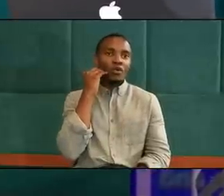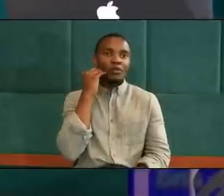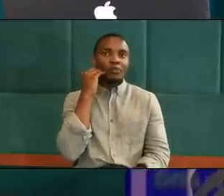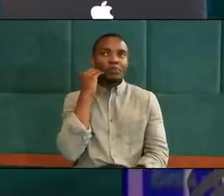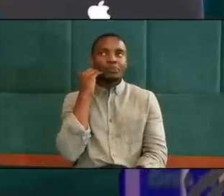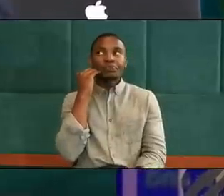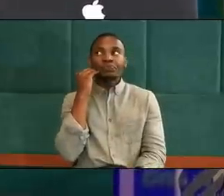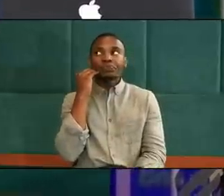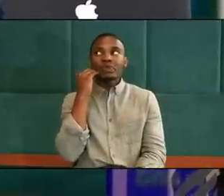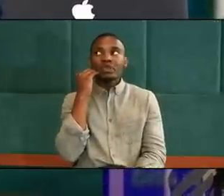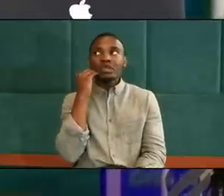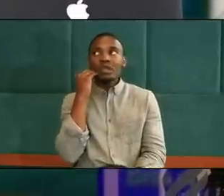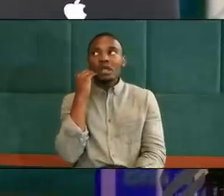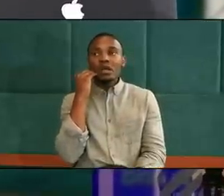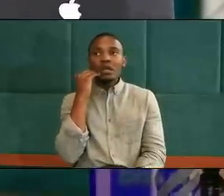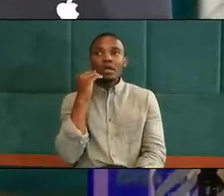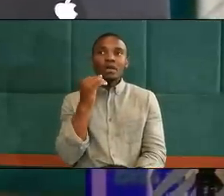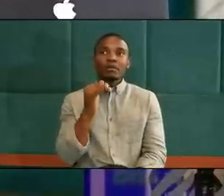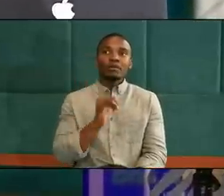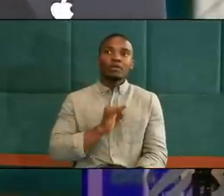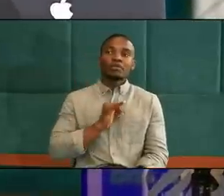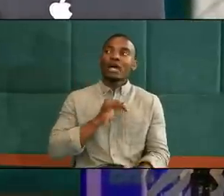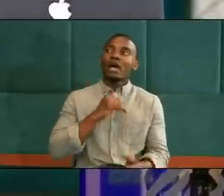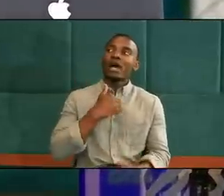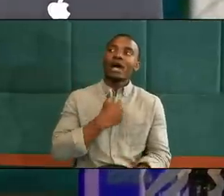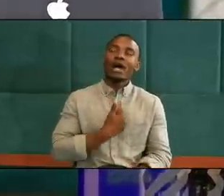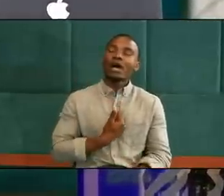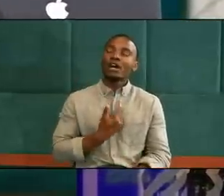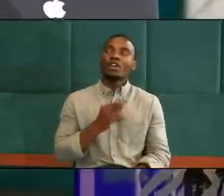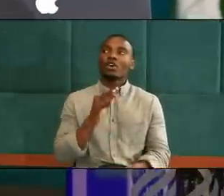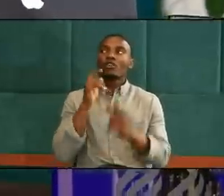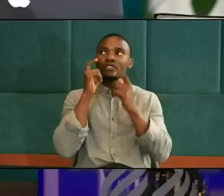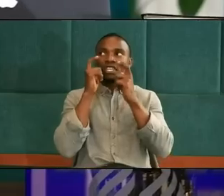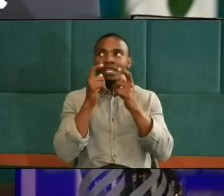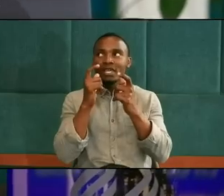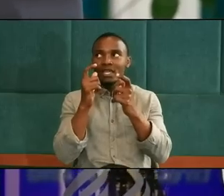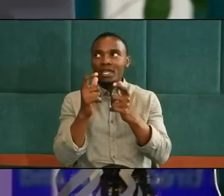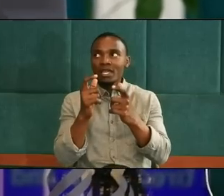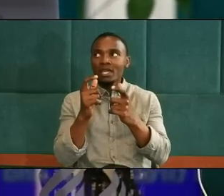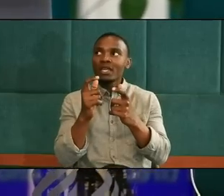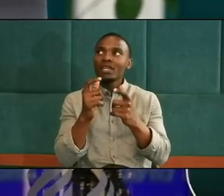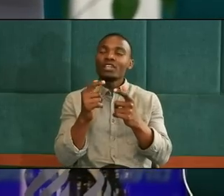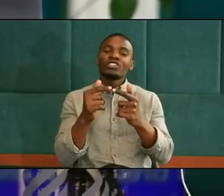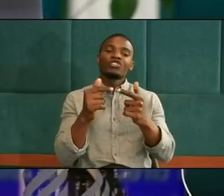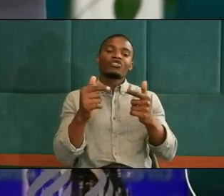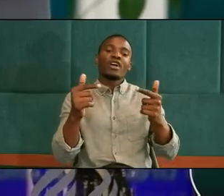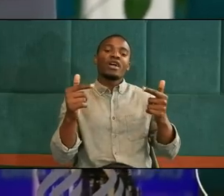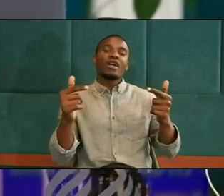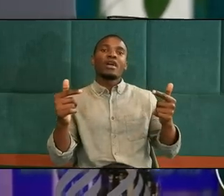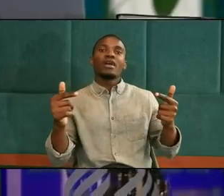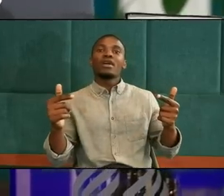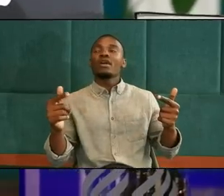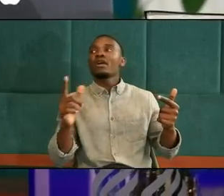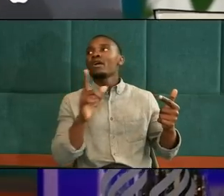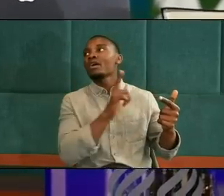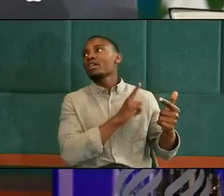coming. God bless you, my sister. See you coming. Is here another? Is here another? Is here another? Is here another?